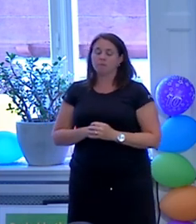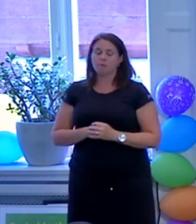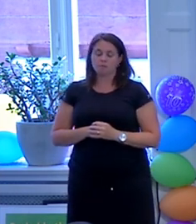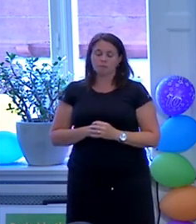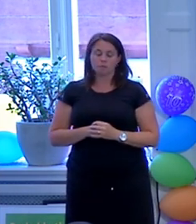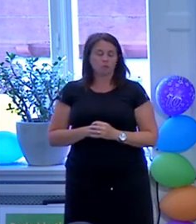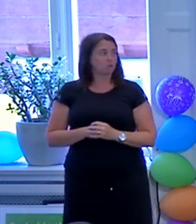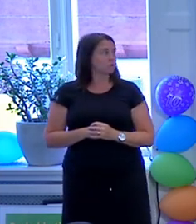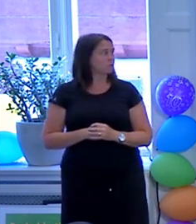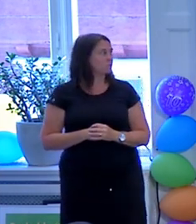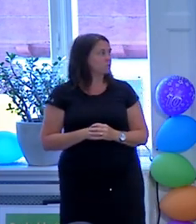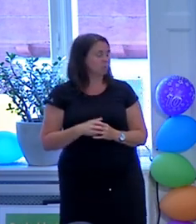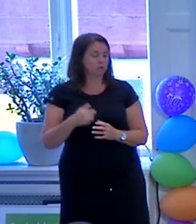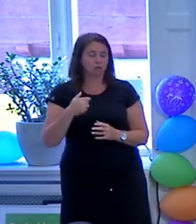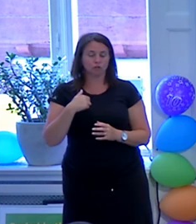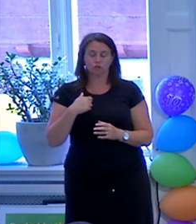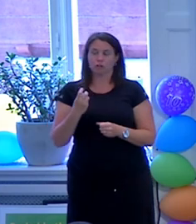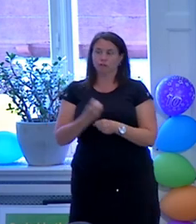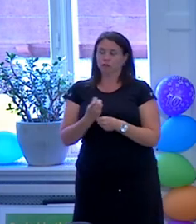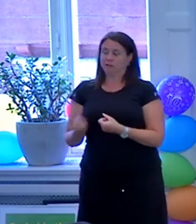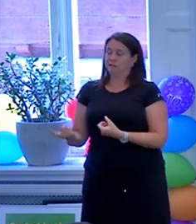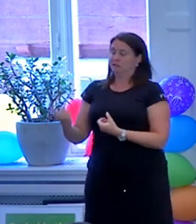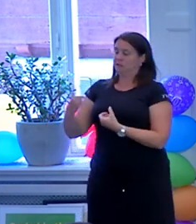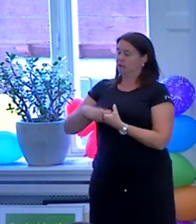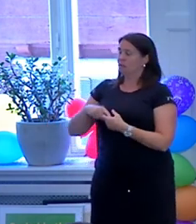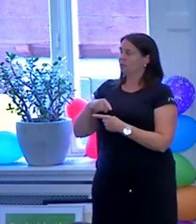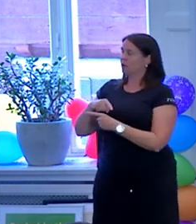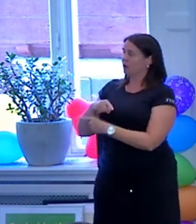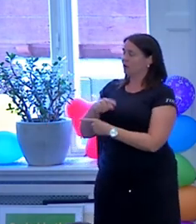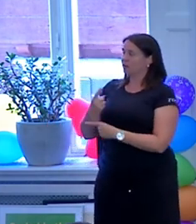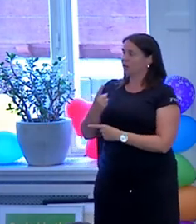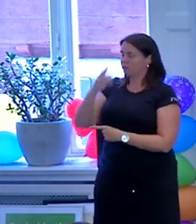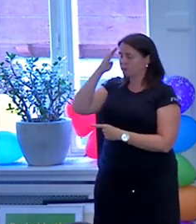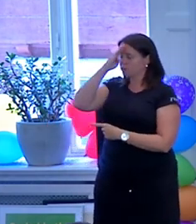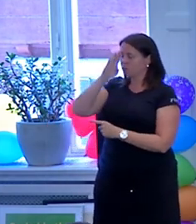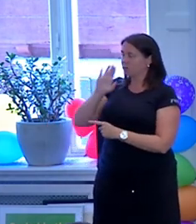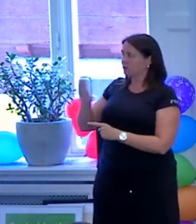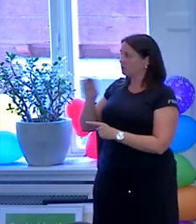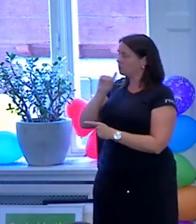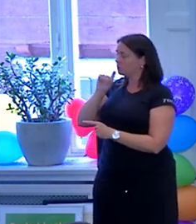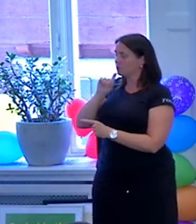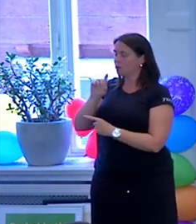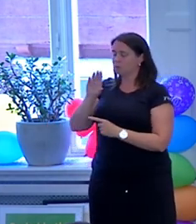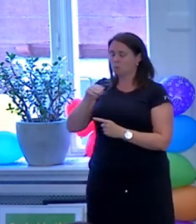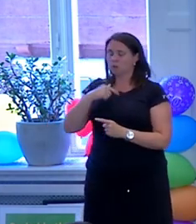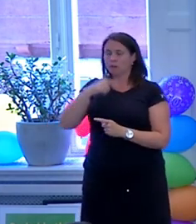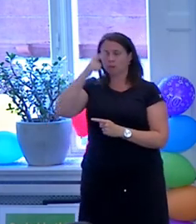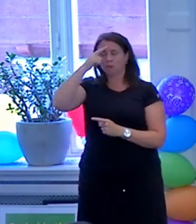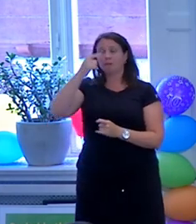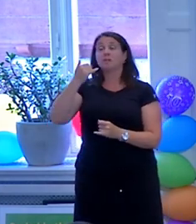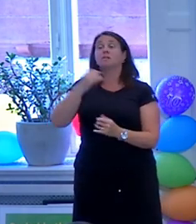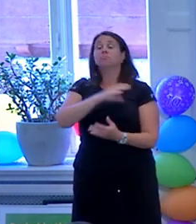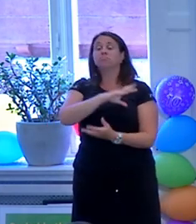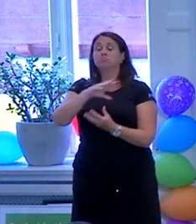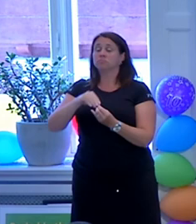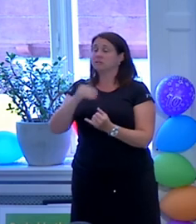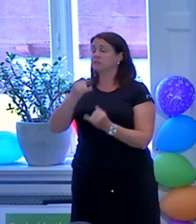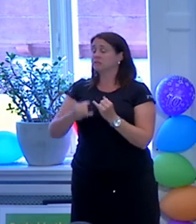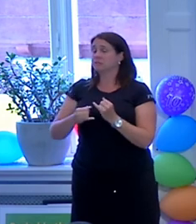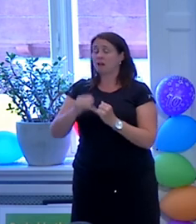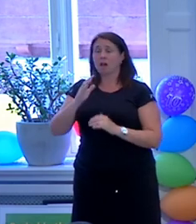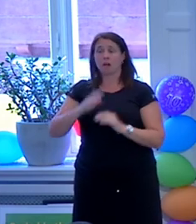I'm going to pick up another thing. I'm going to do some reflection. I think my reflection is that in the end, it's all about humans.